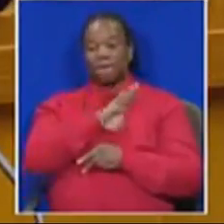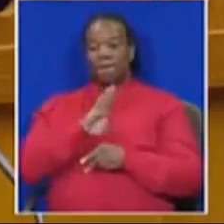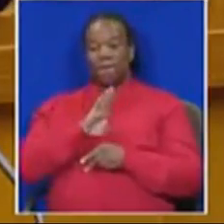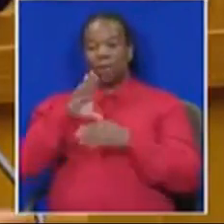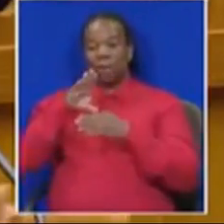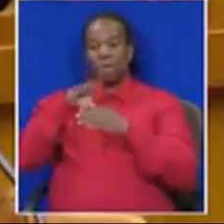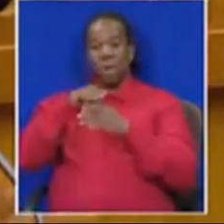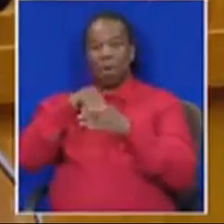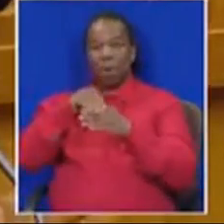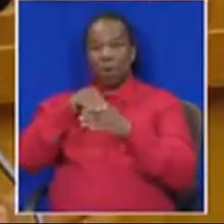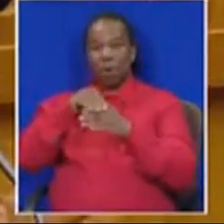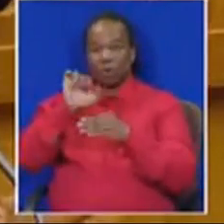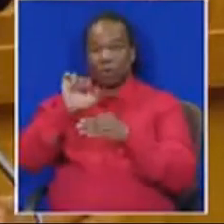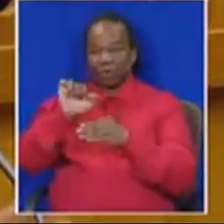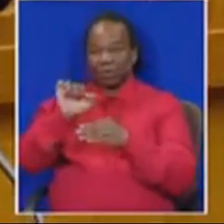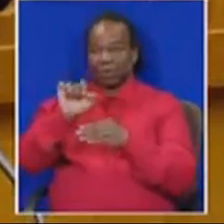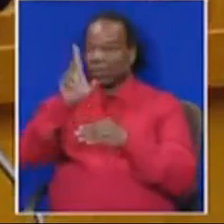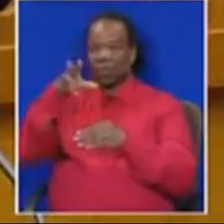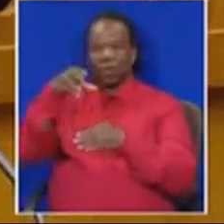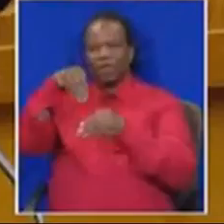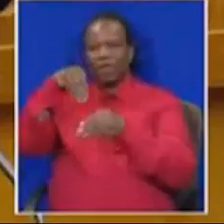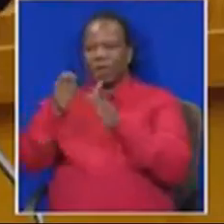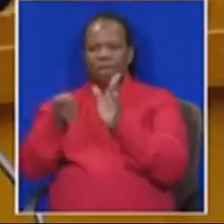from any role in procurement.